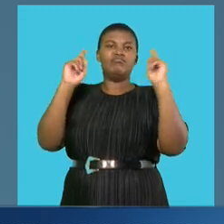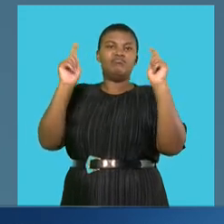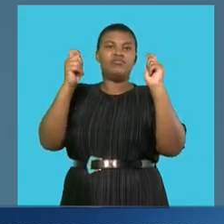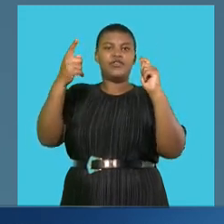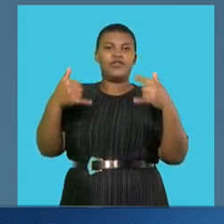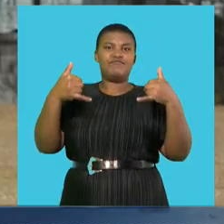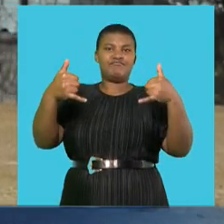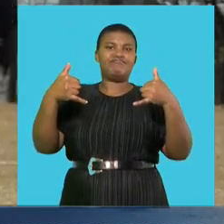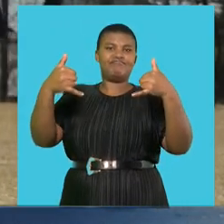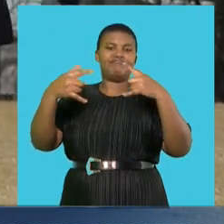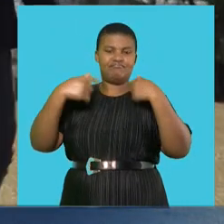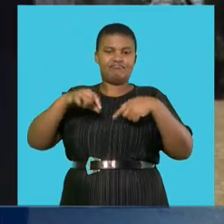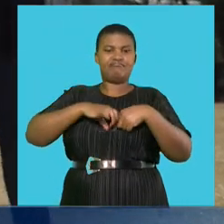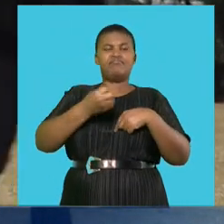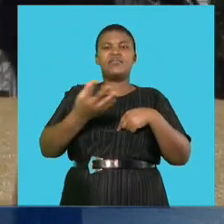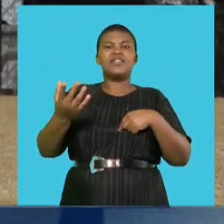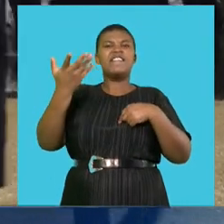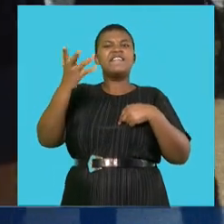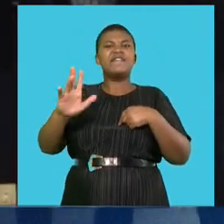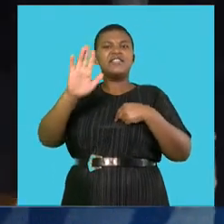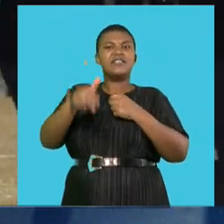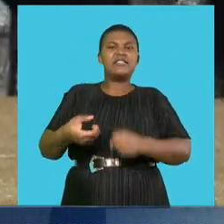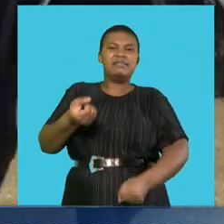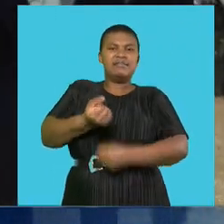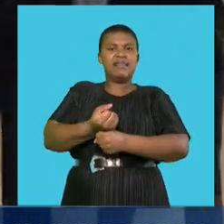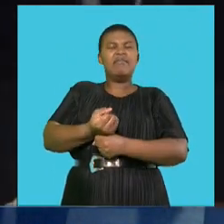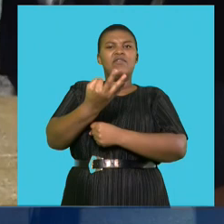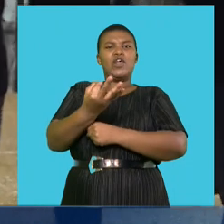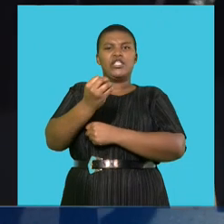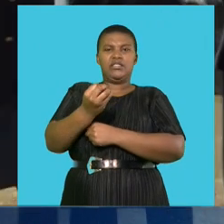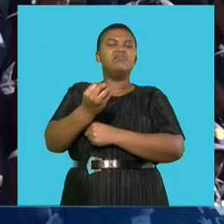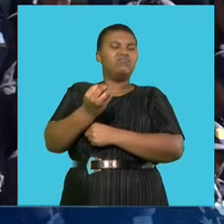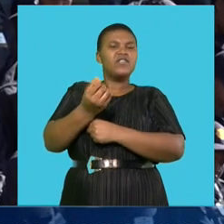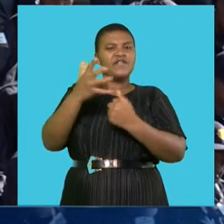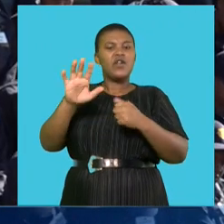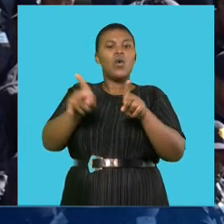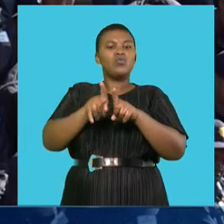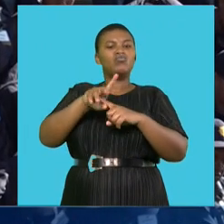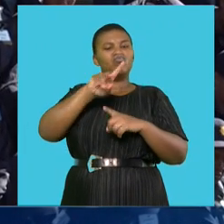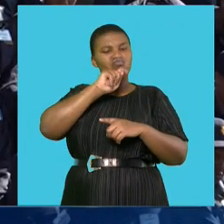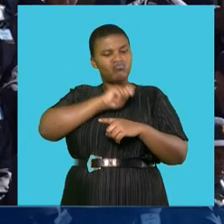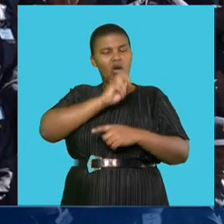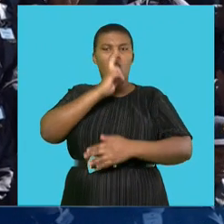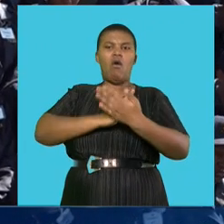aset kwete mnyaga inga mashuma matatu mwugu zinigela kwa awoga anye nuk tembe ega gulo mbutu